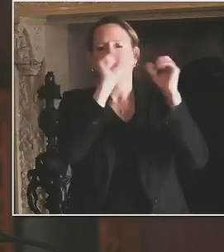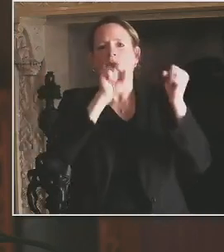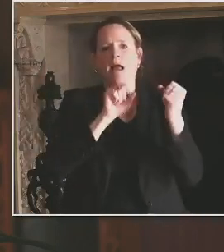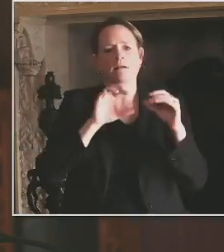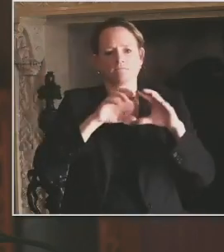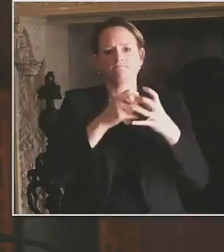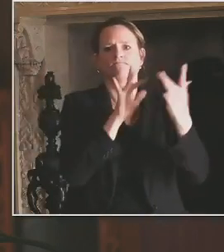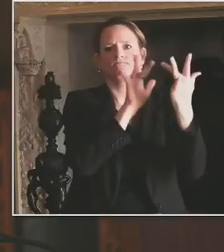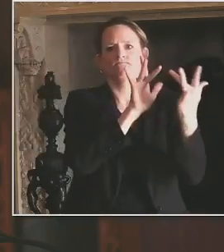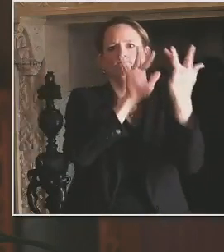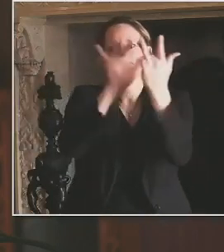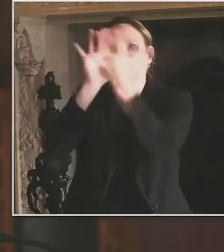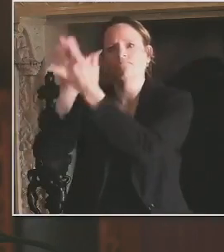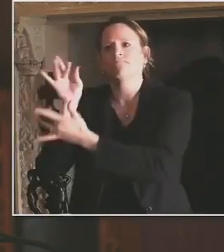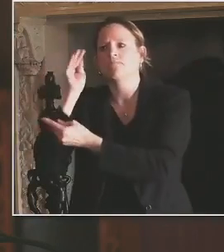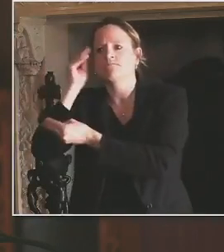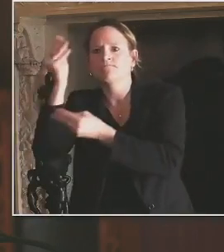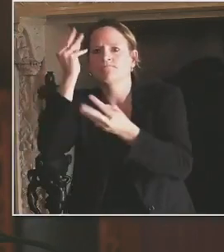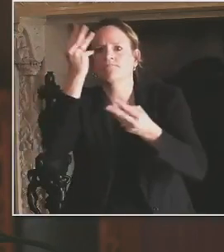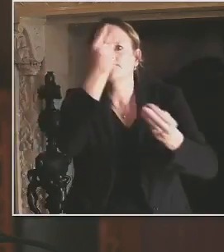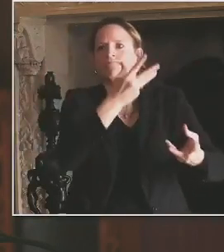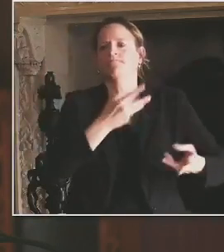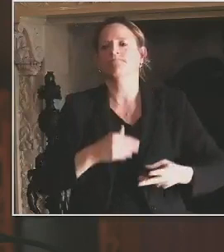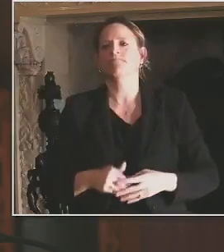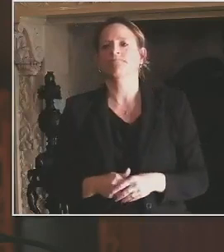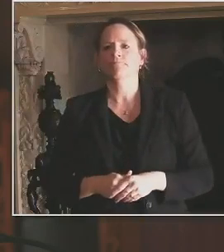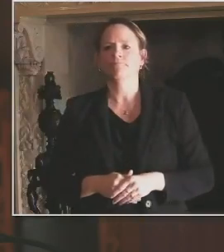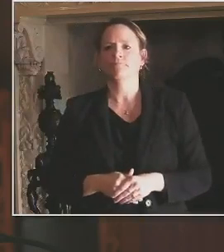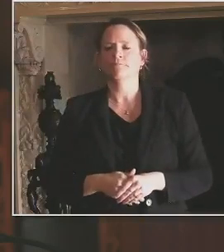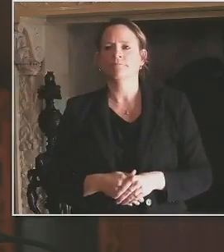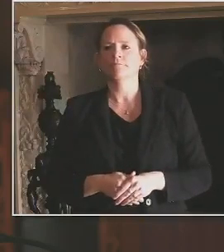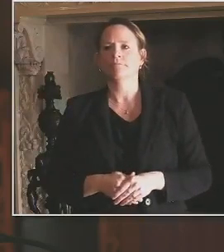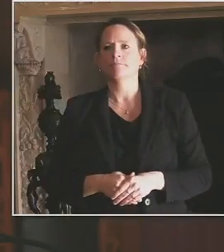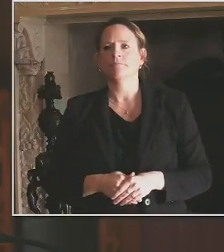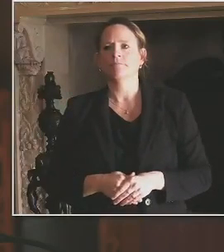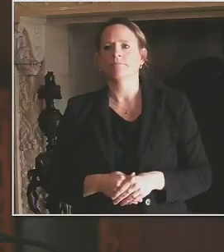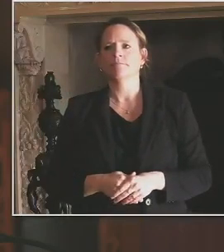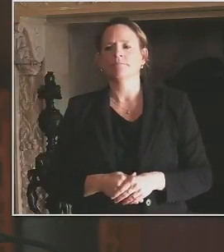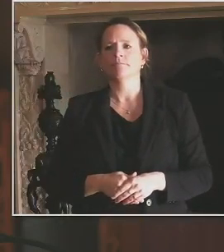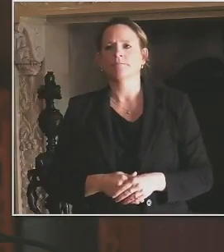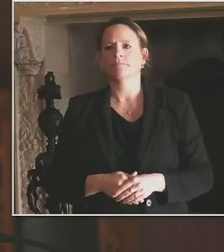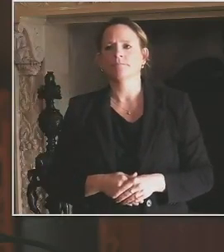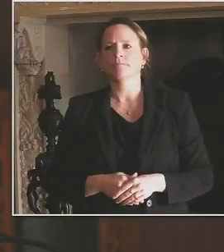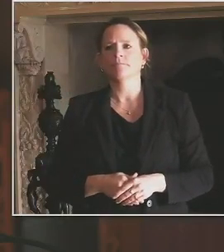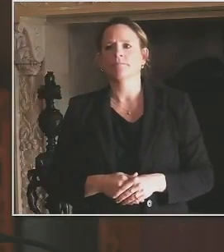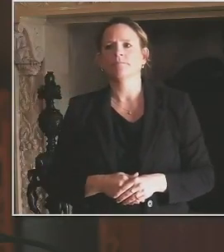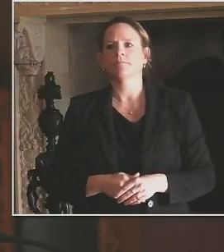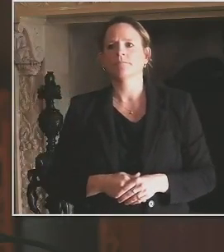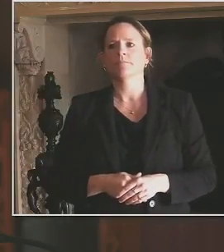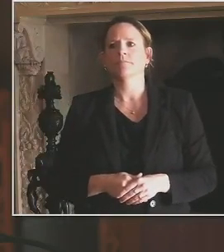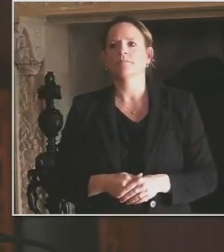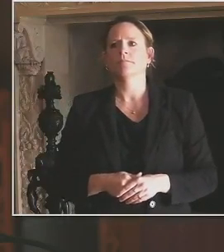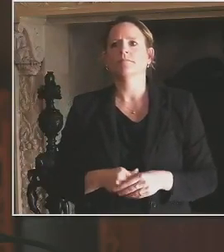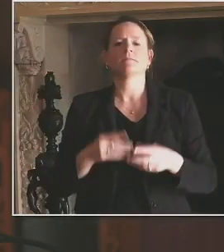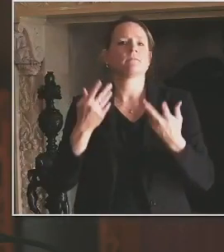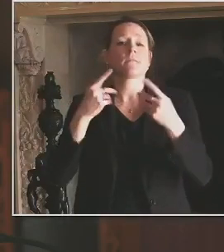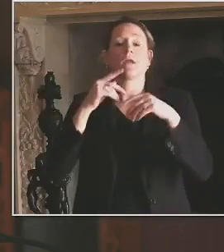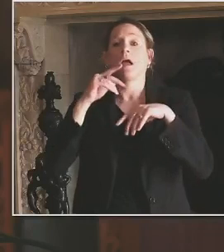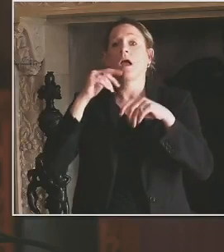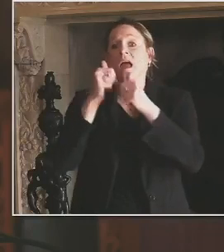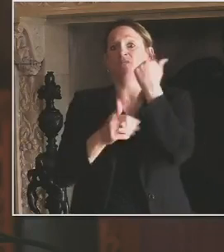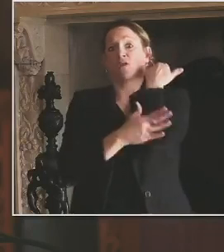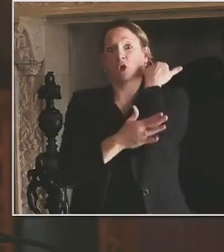We are receiving requests daily for assistance with contact tracing, which we are continuing